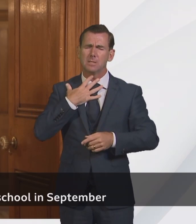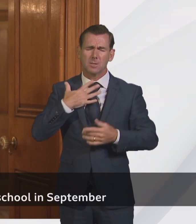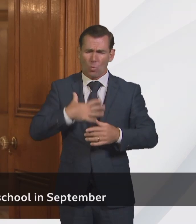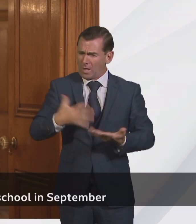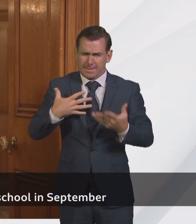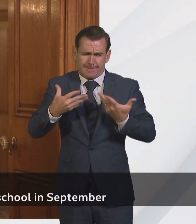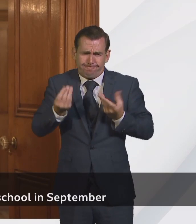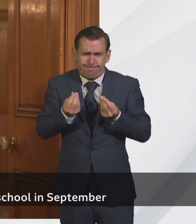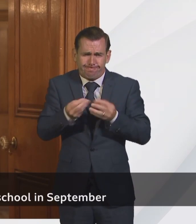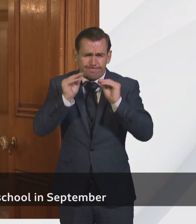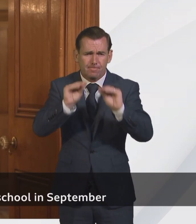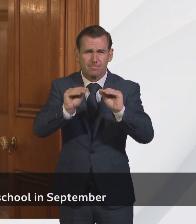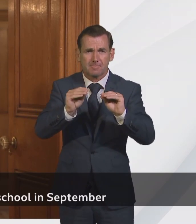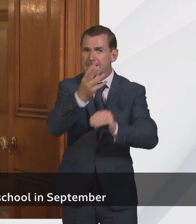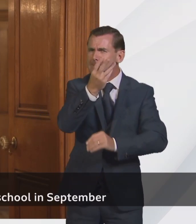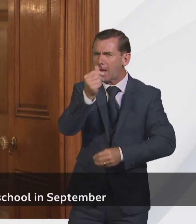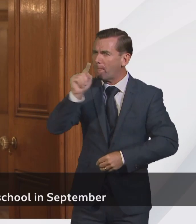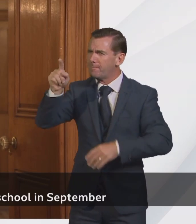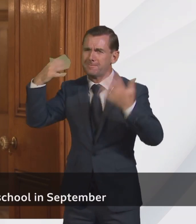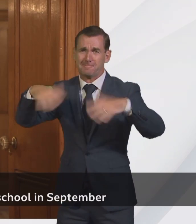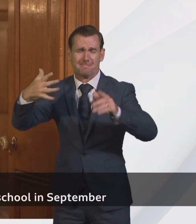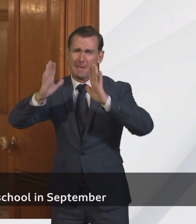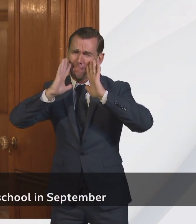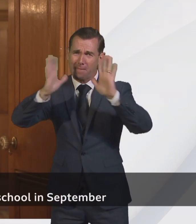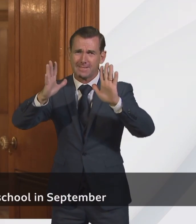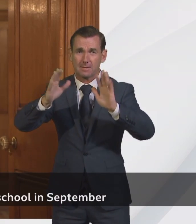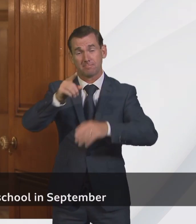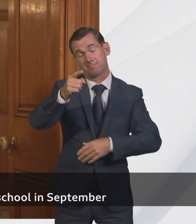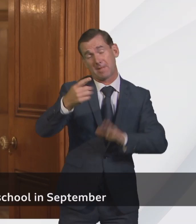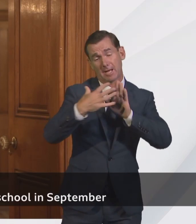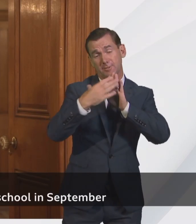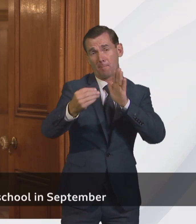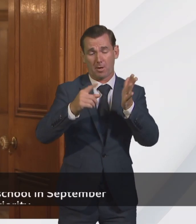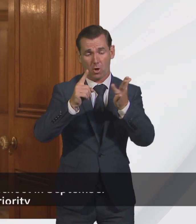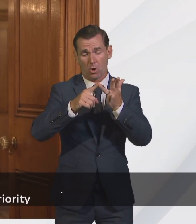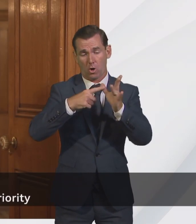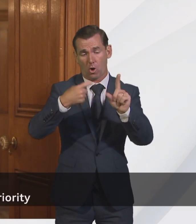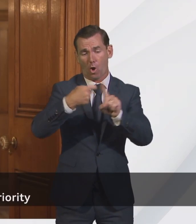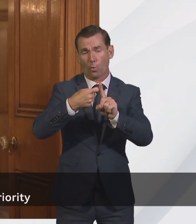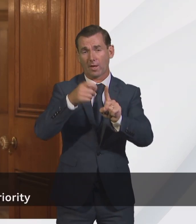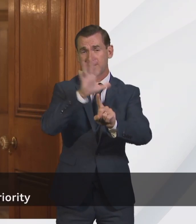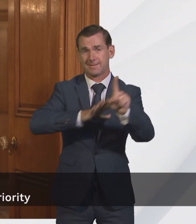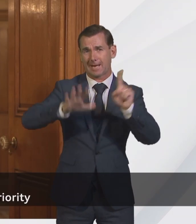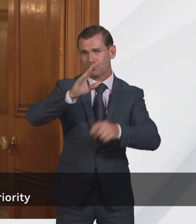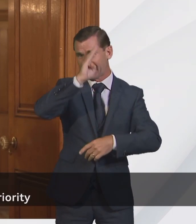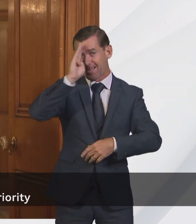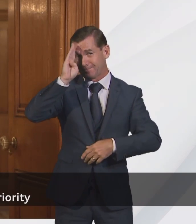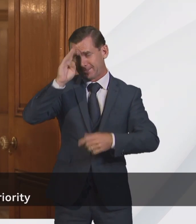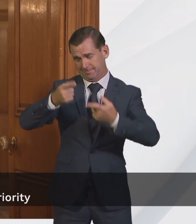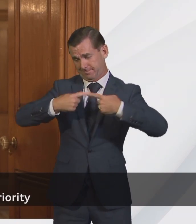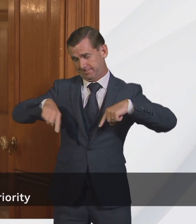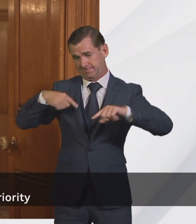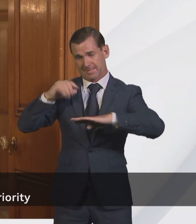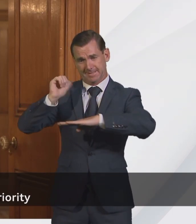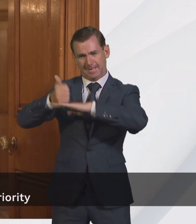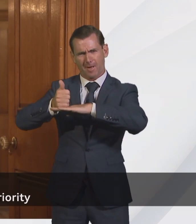amazing efforts and some amazing work. If I look at the Oak National Academy that we set up in record time, that's